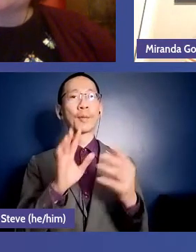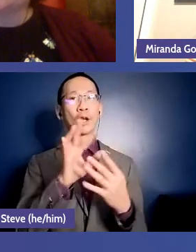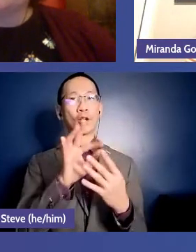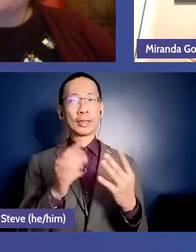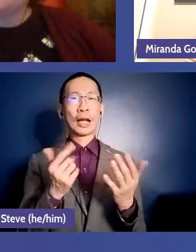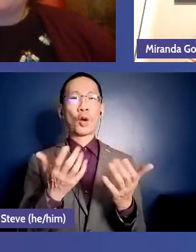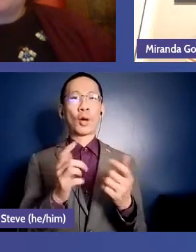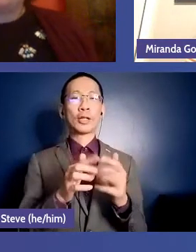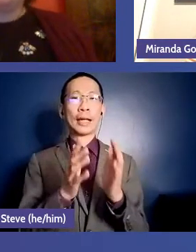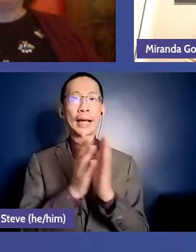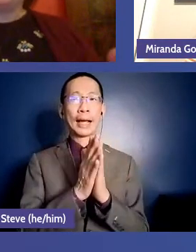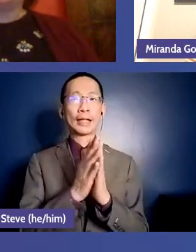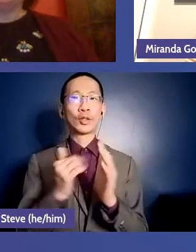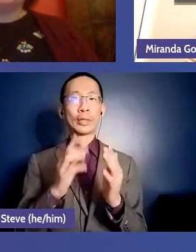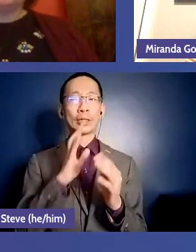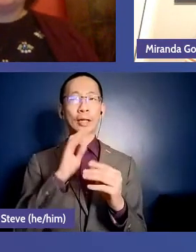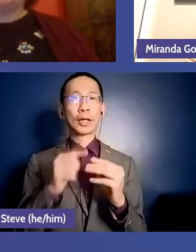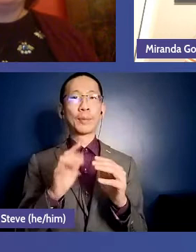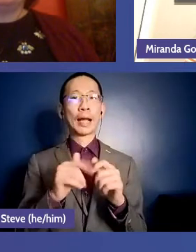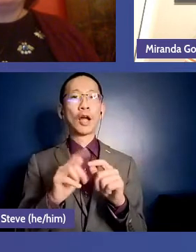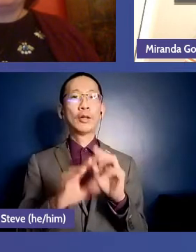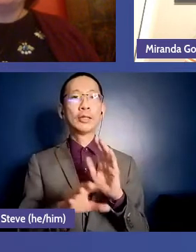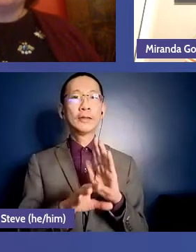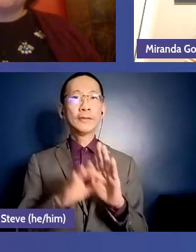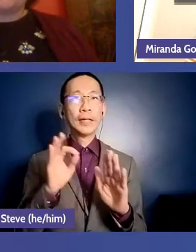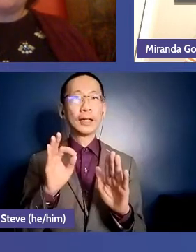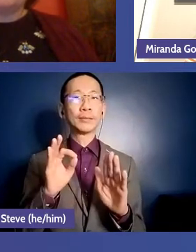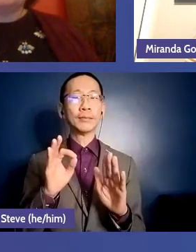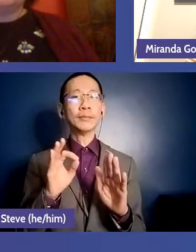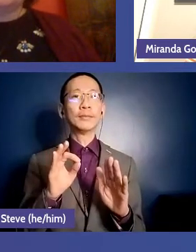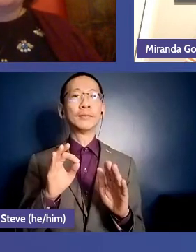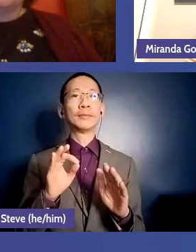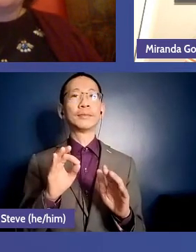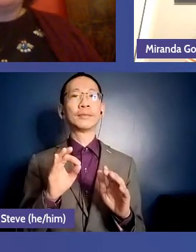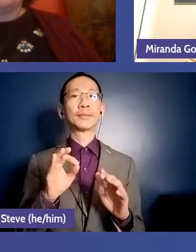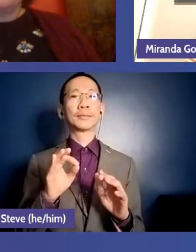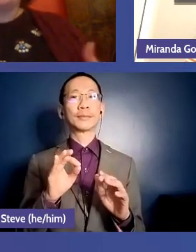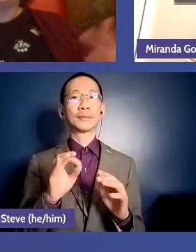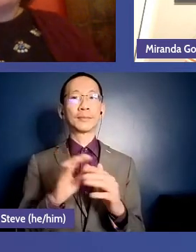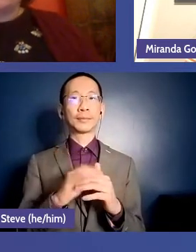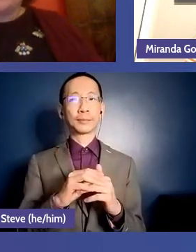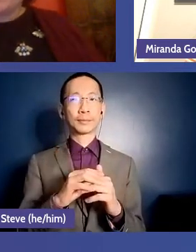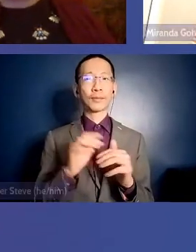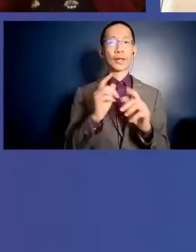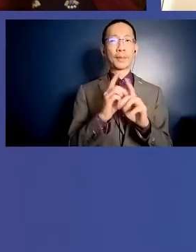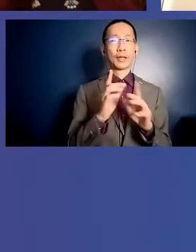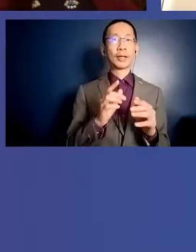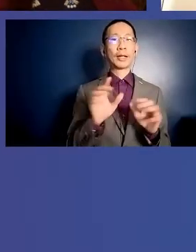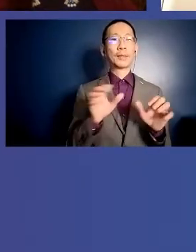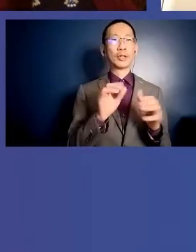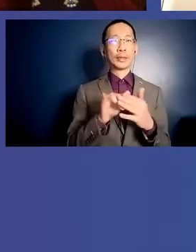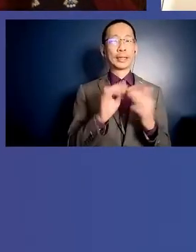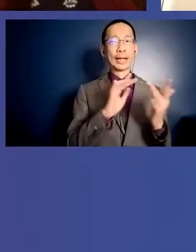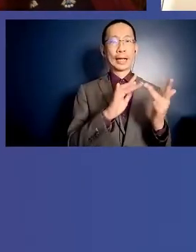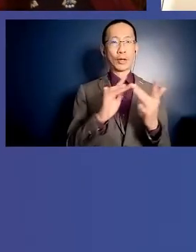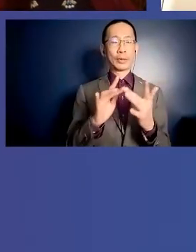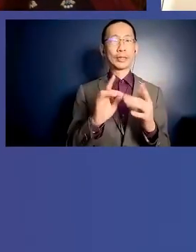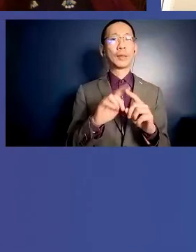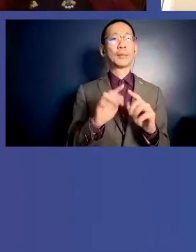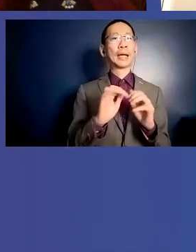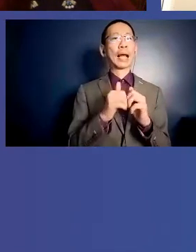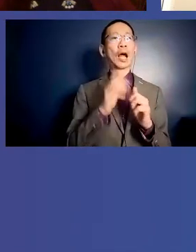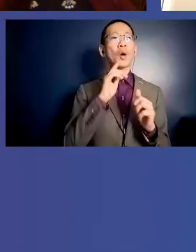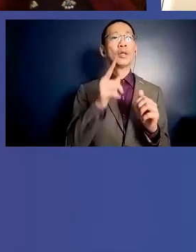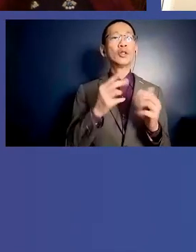know, we talked a little about how to find a mentor and about doing that outreach, but, you know, how would